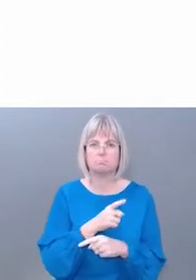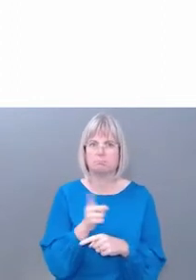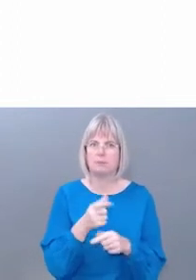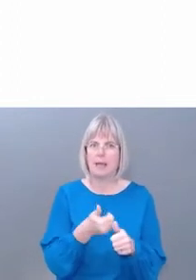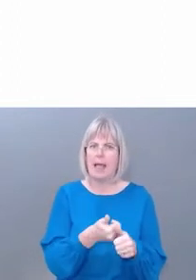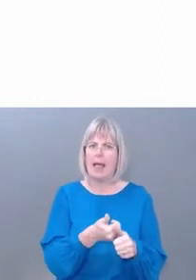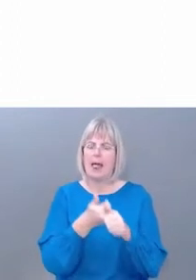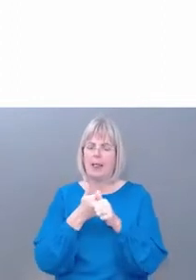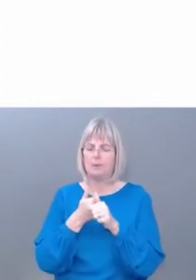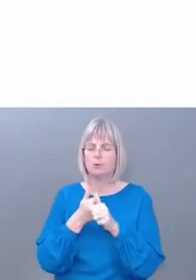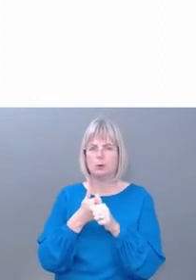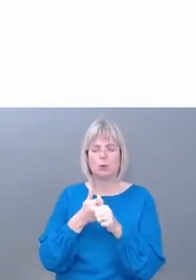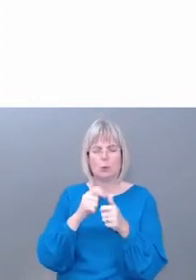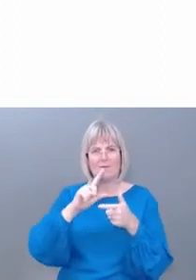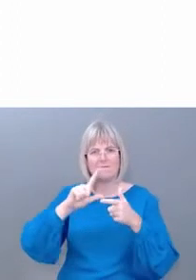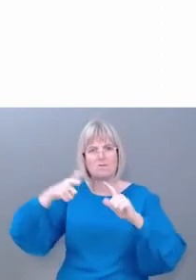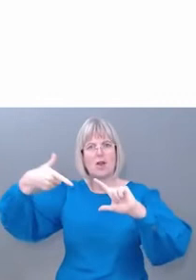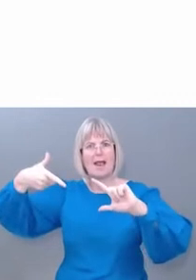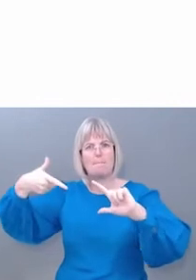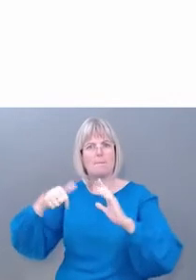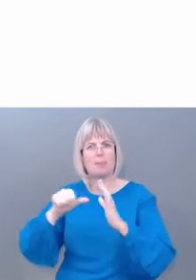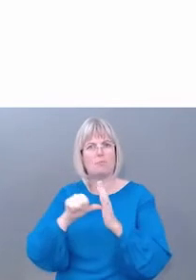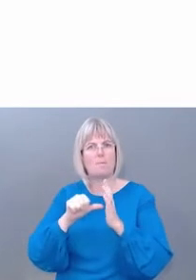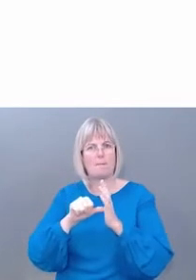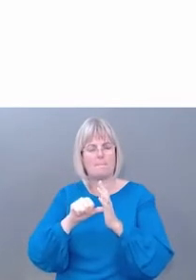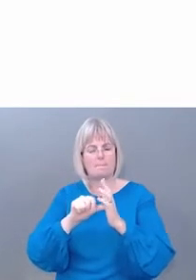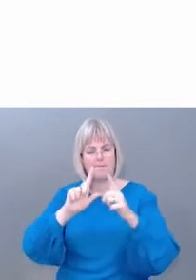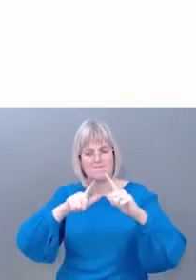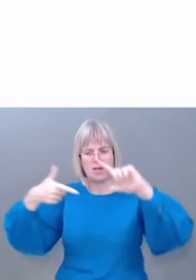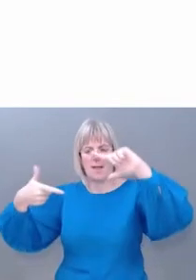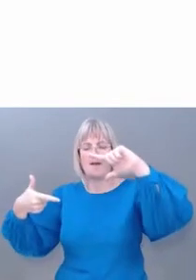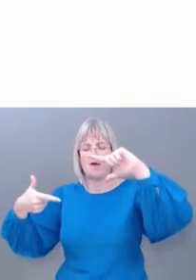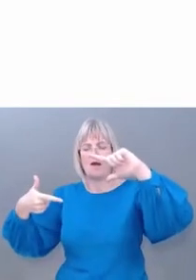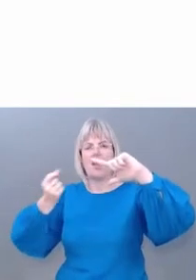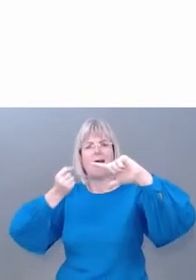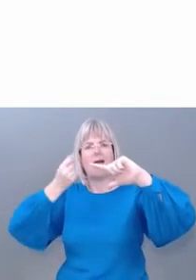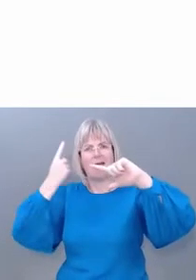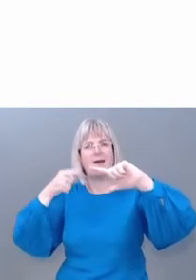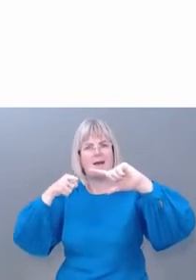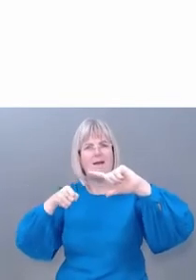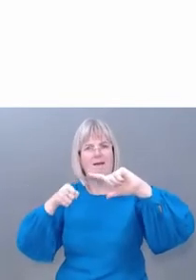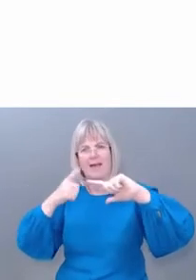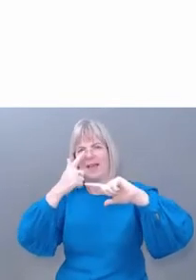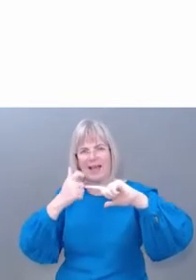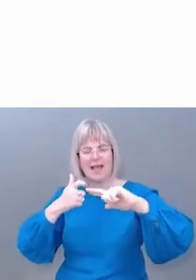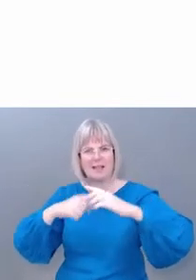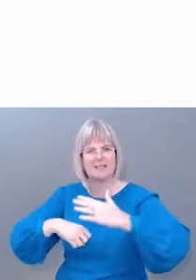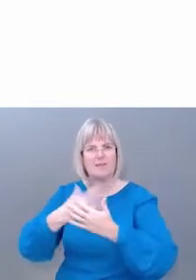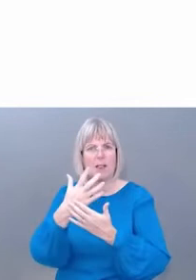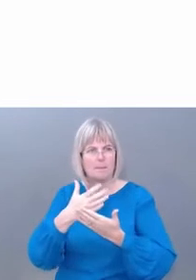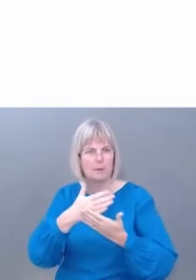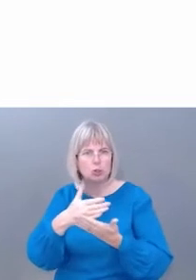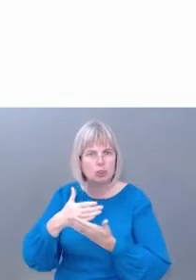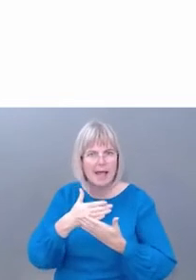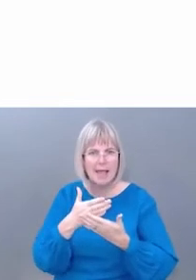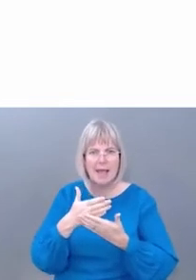doing, frame the problem in a different way. And this ultimately helped us to develop a shared narrative around the problems and helped us to